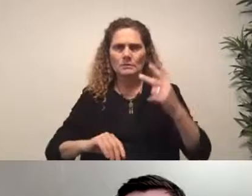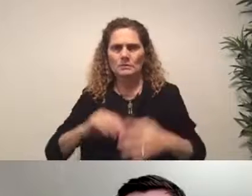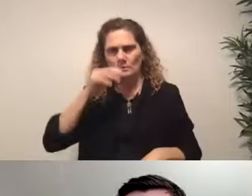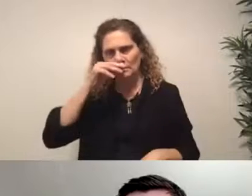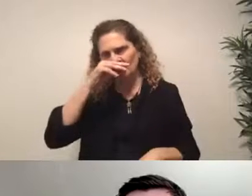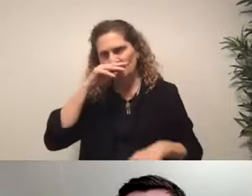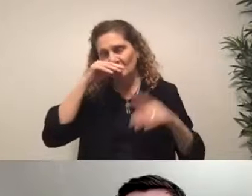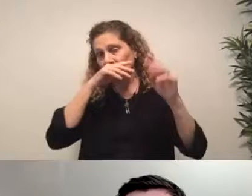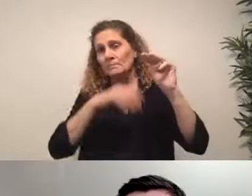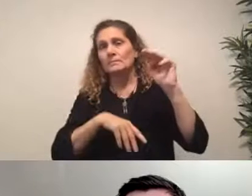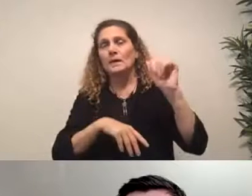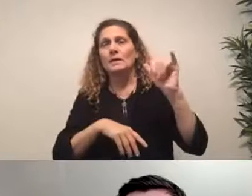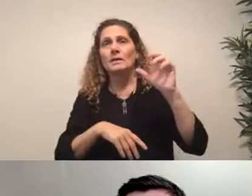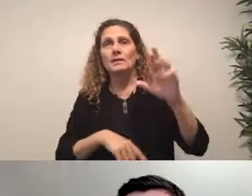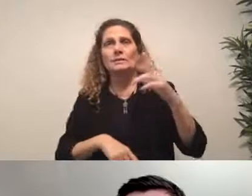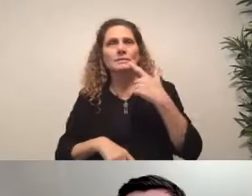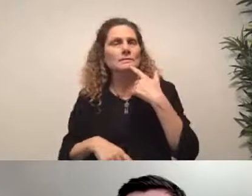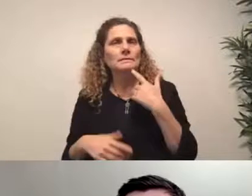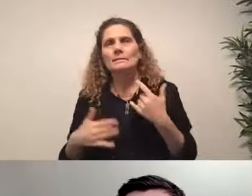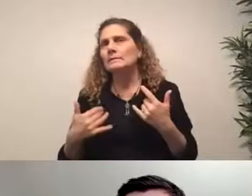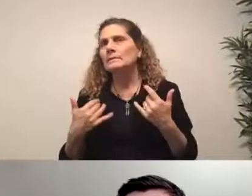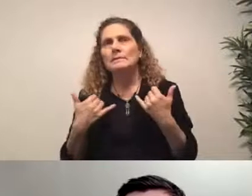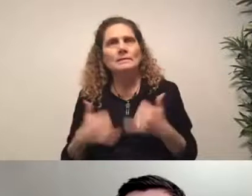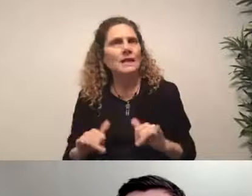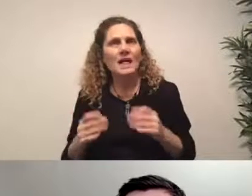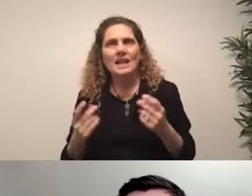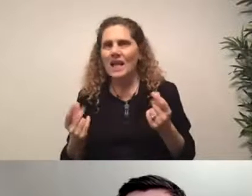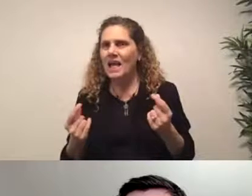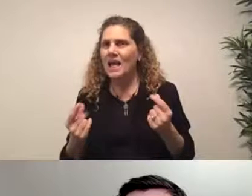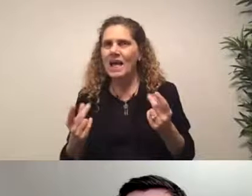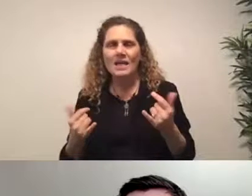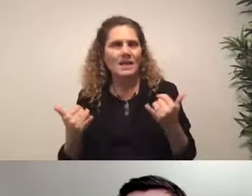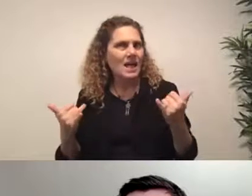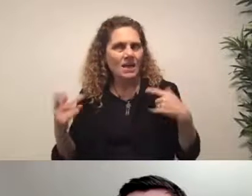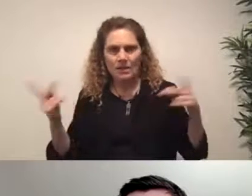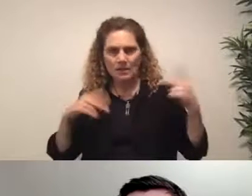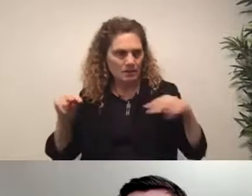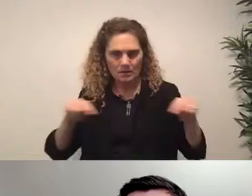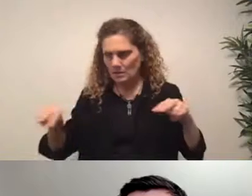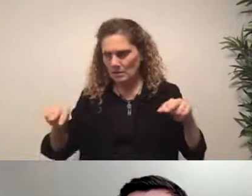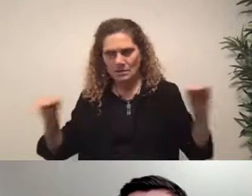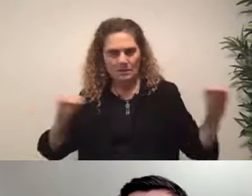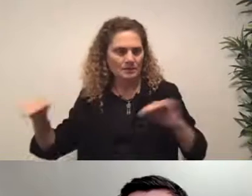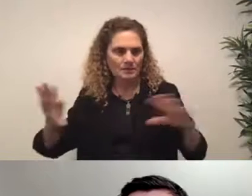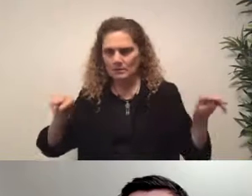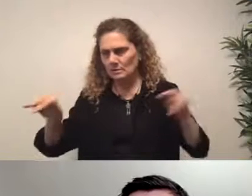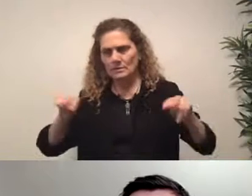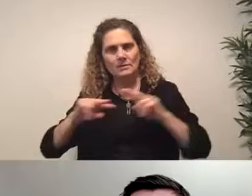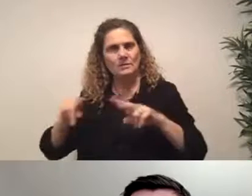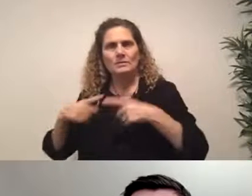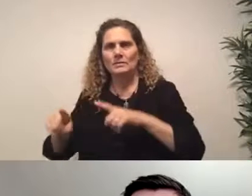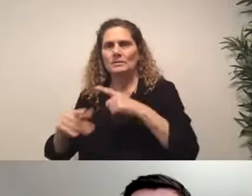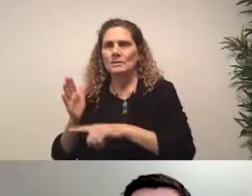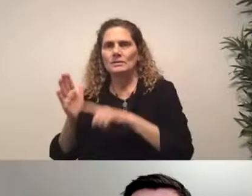at the state level, and we will get our guidance from both the federal government, which gives it to the state, and the state that gives it to us locally through the committee that